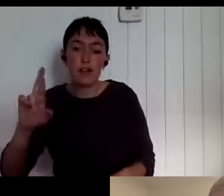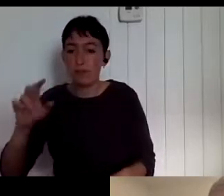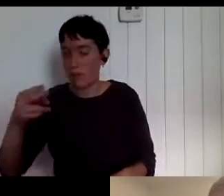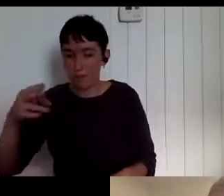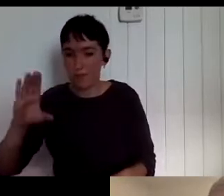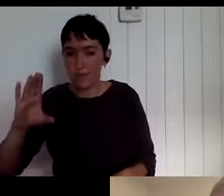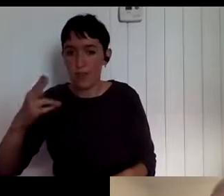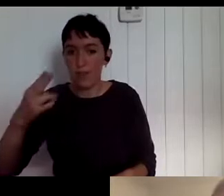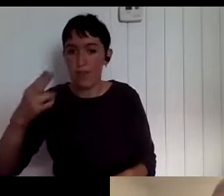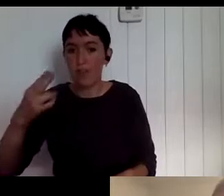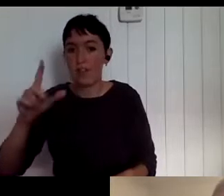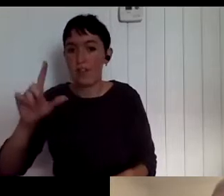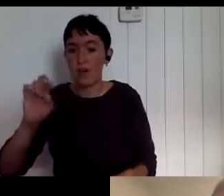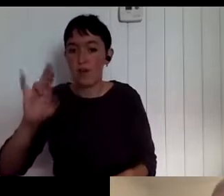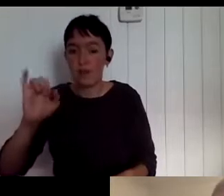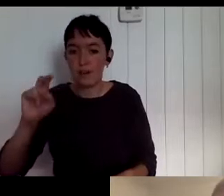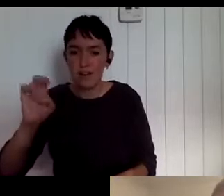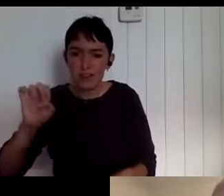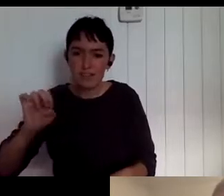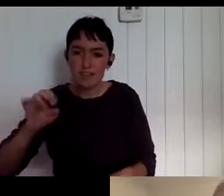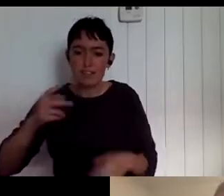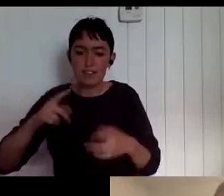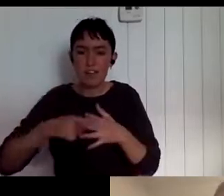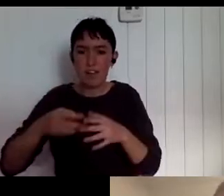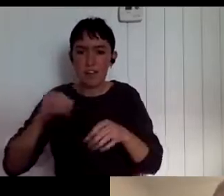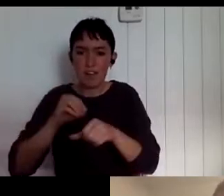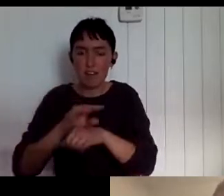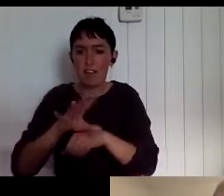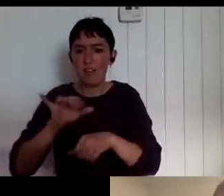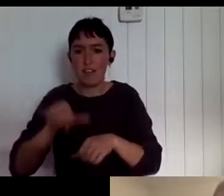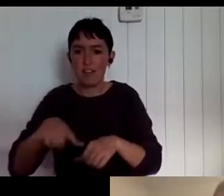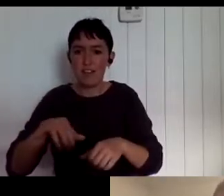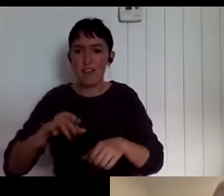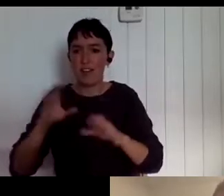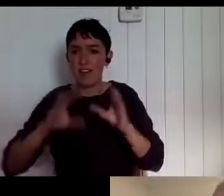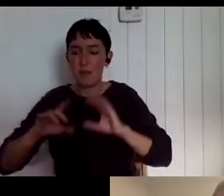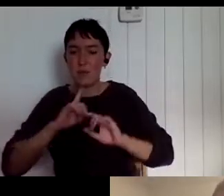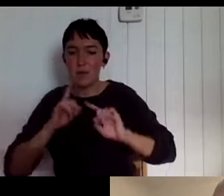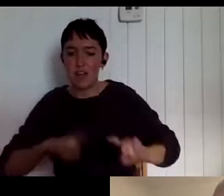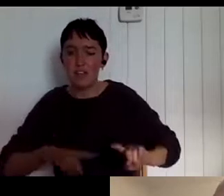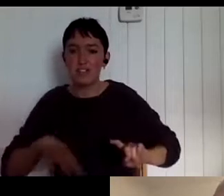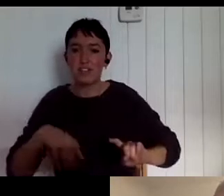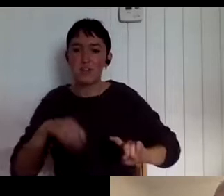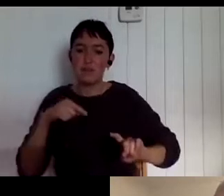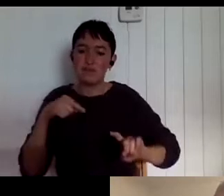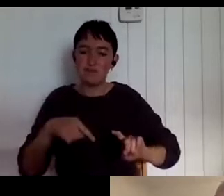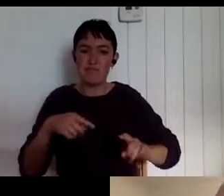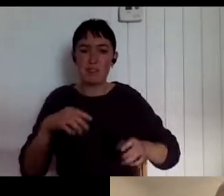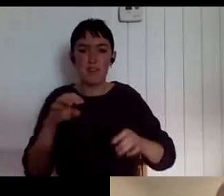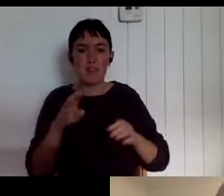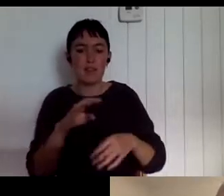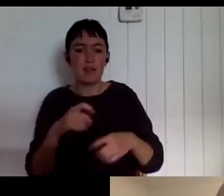do this reaction. And over time, you start to get these this fouling effect. And so the battery starts to get worse and worse.